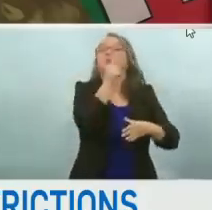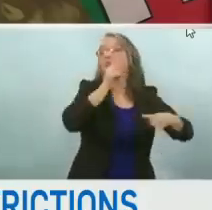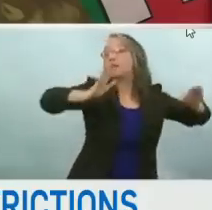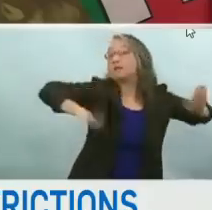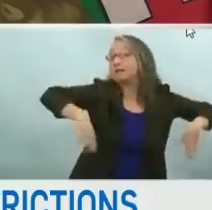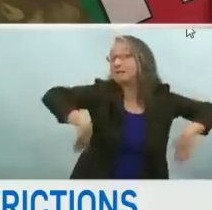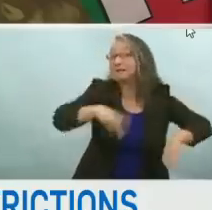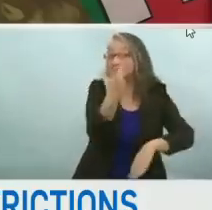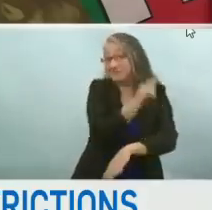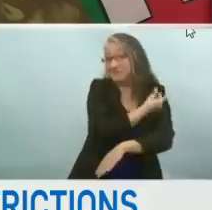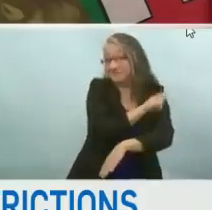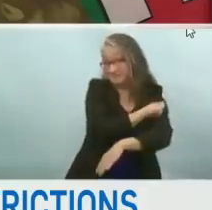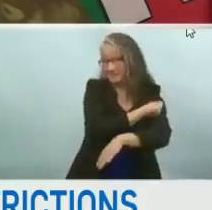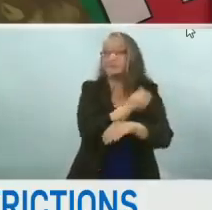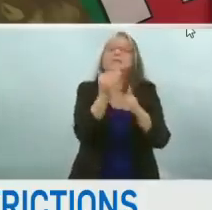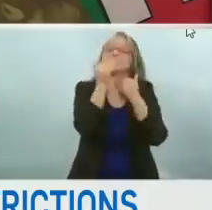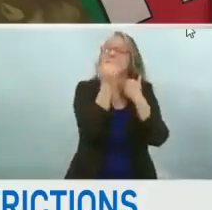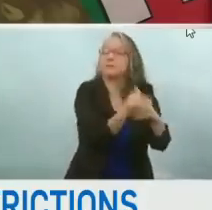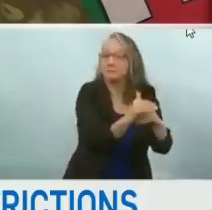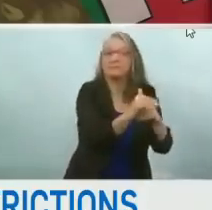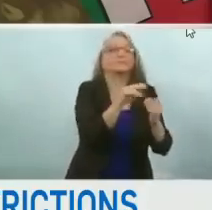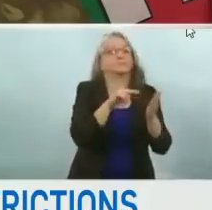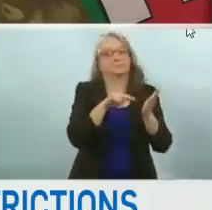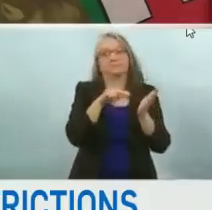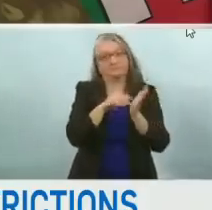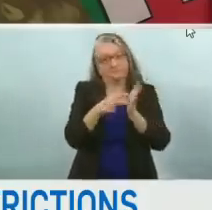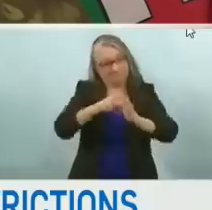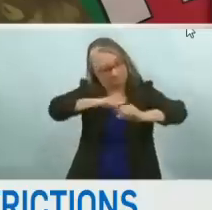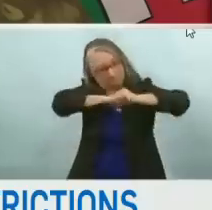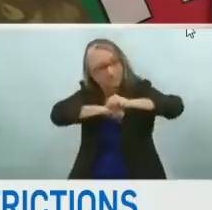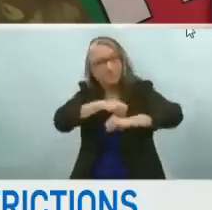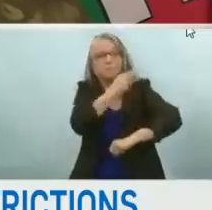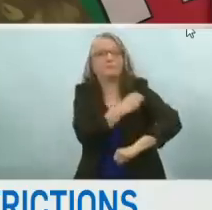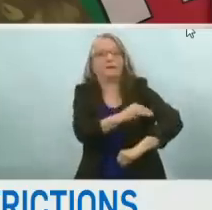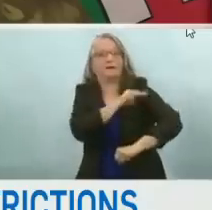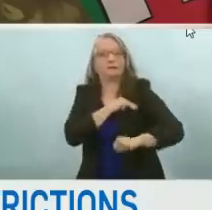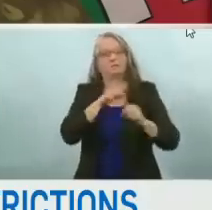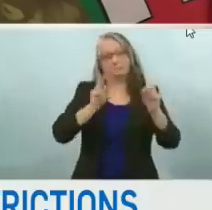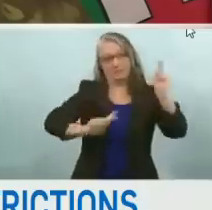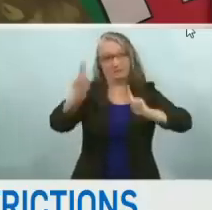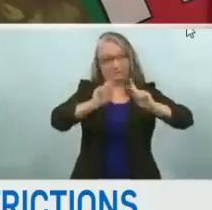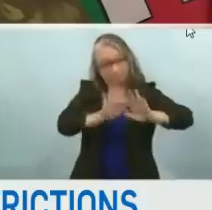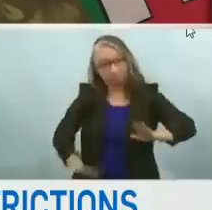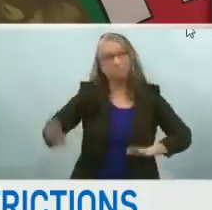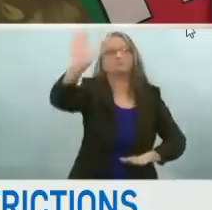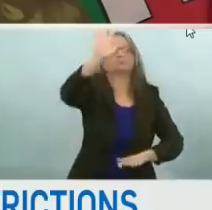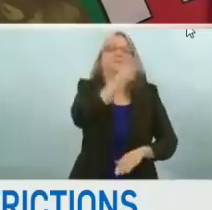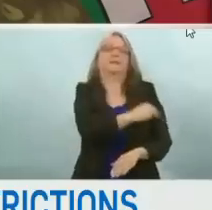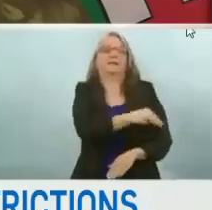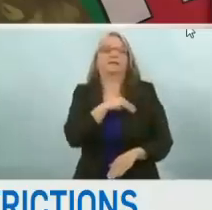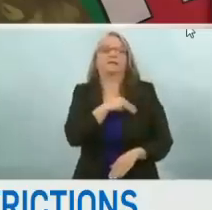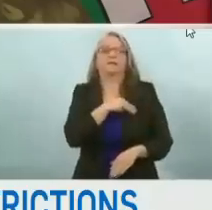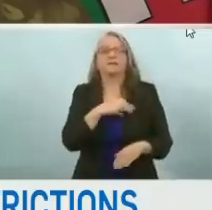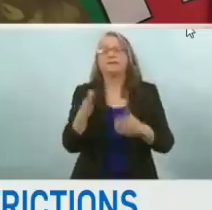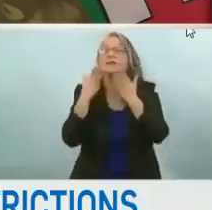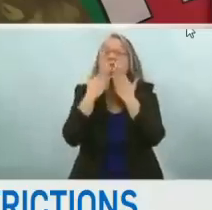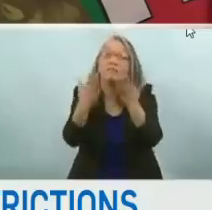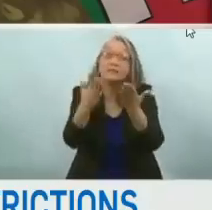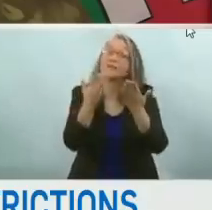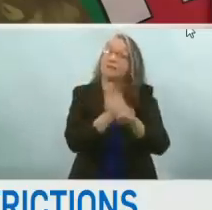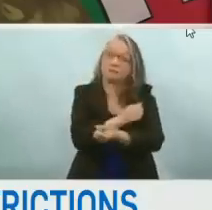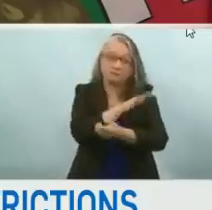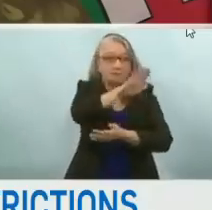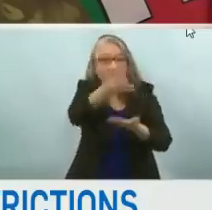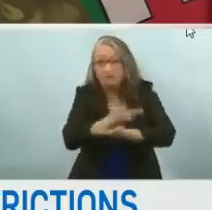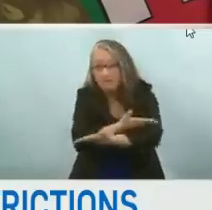be here again. I think we're all disappointed, we're all frustrated that we're once again looking at further restrictions,